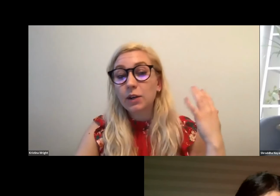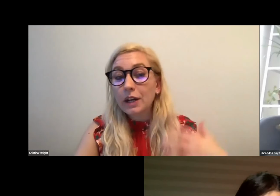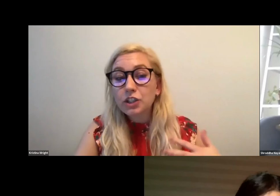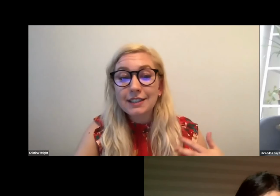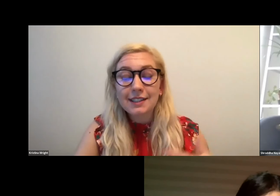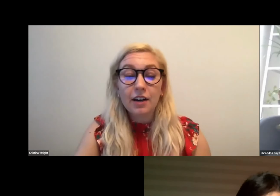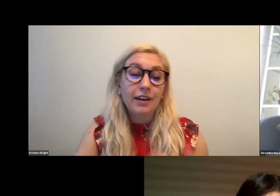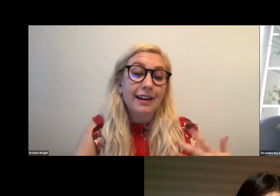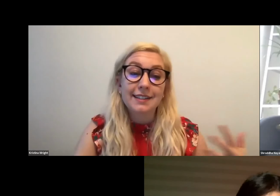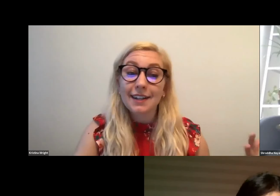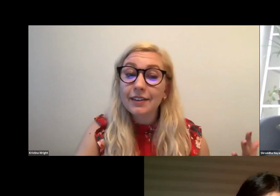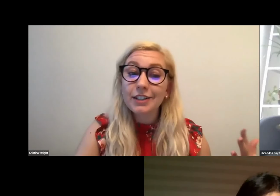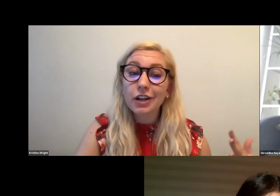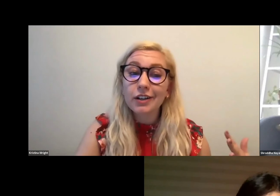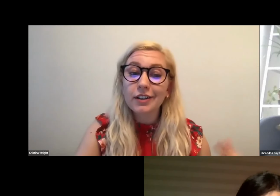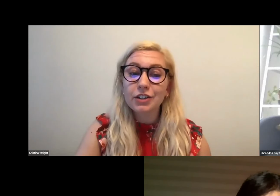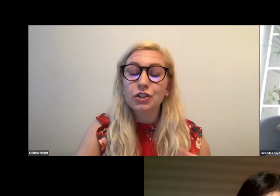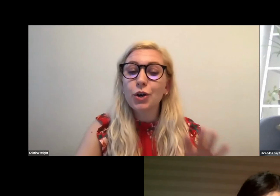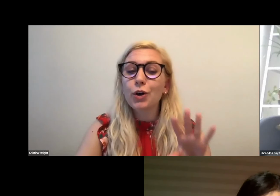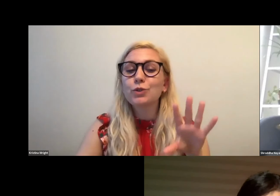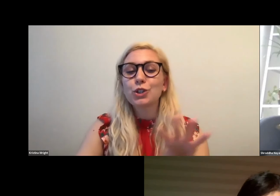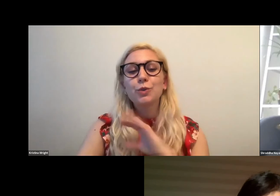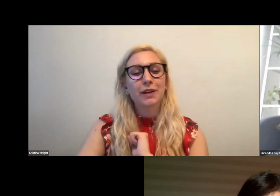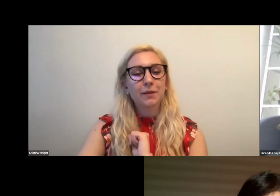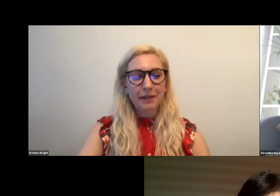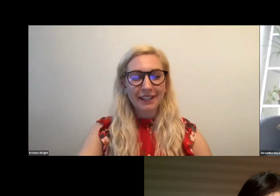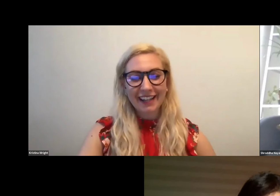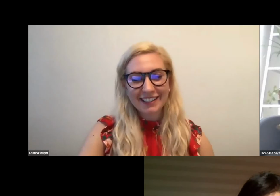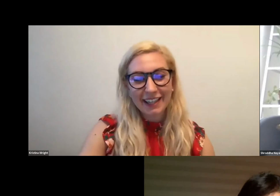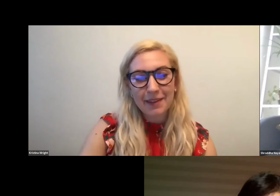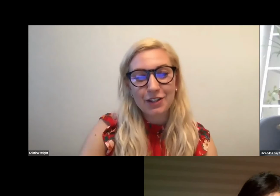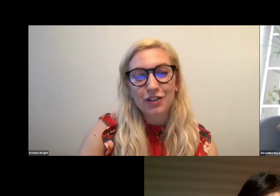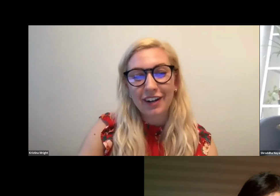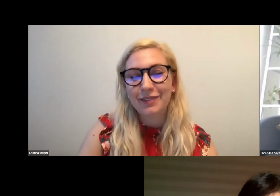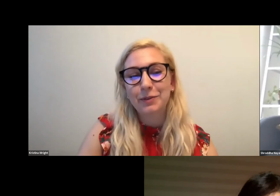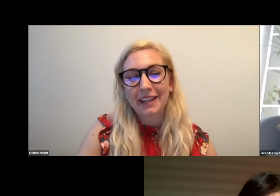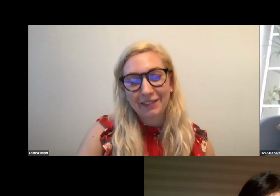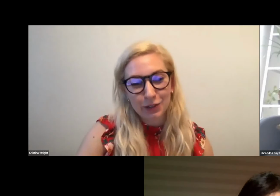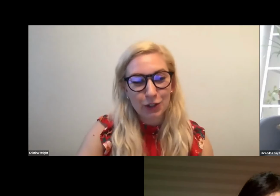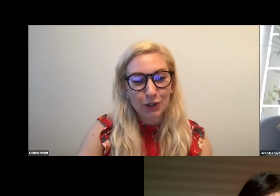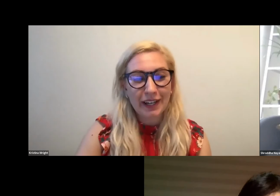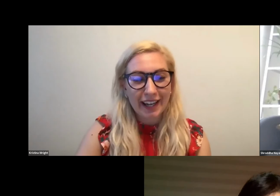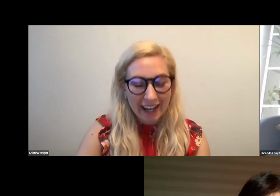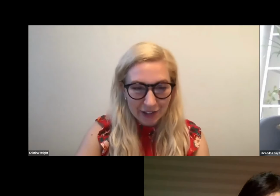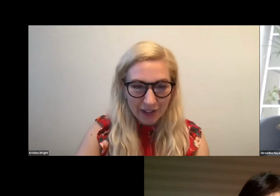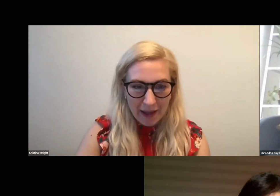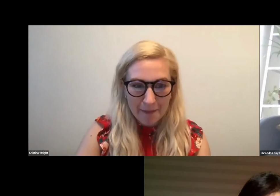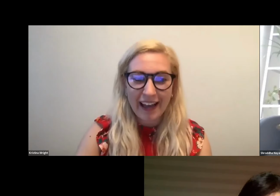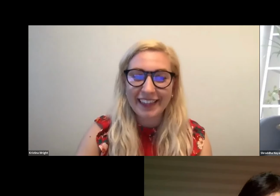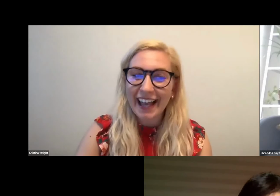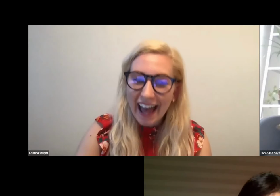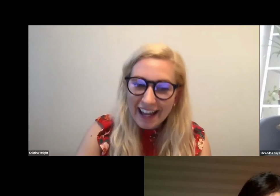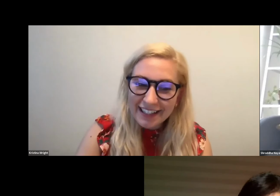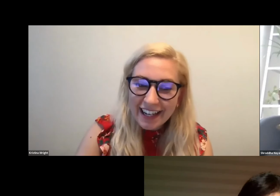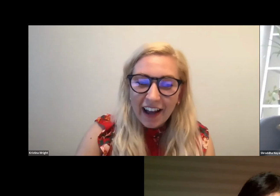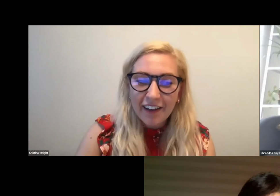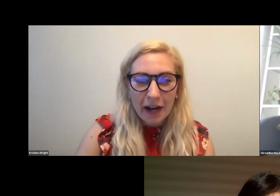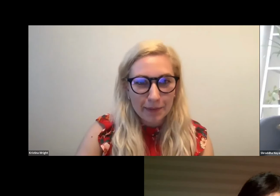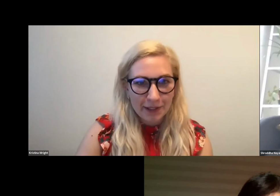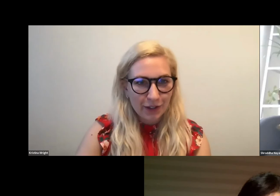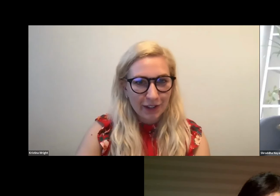you have any questions that are not necessarily jargon alerts, don't you worry, we'll be collecting them. And then Shraddha will be able to answer them at the